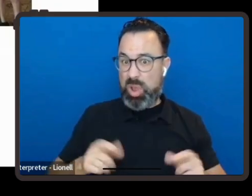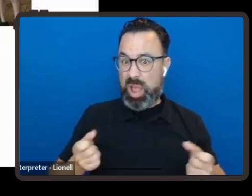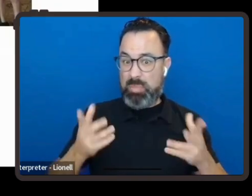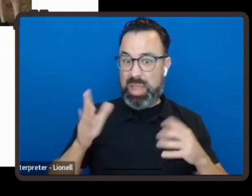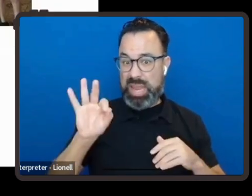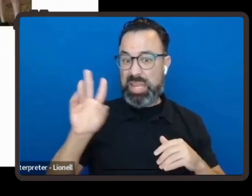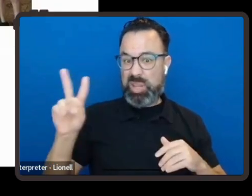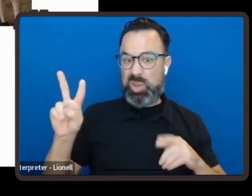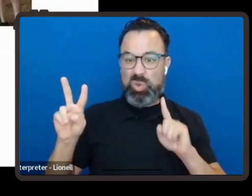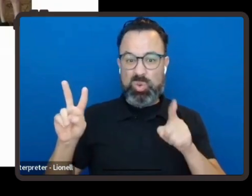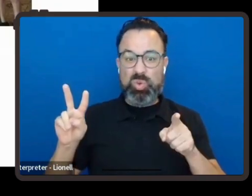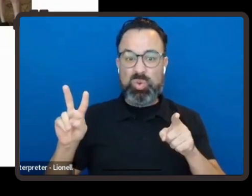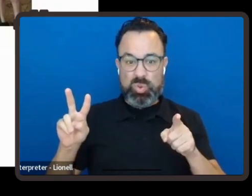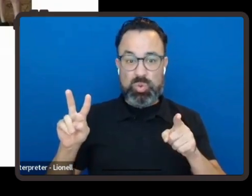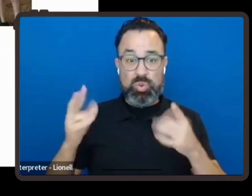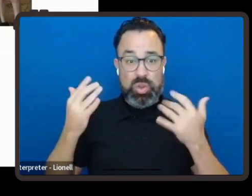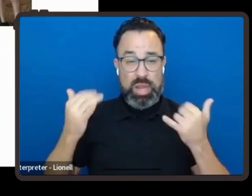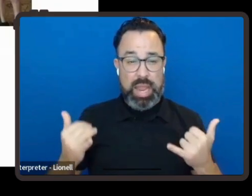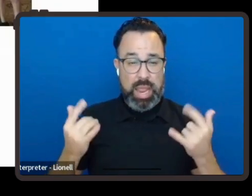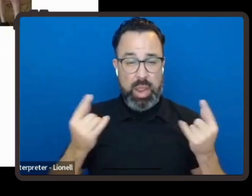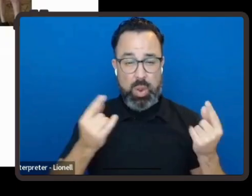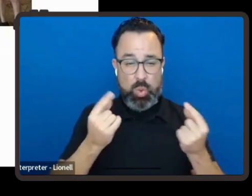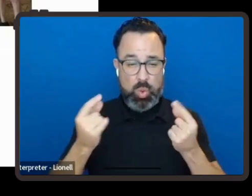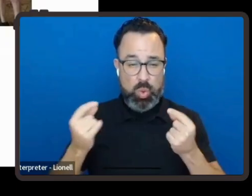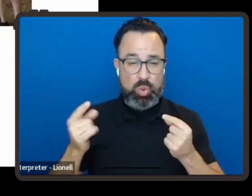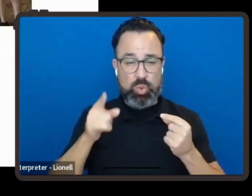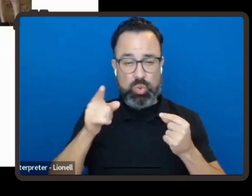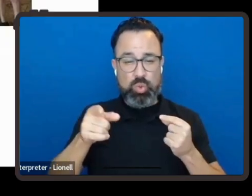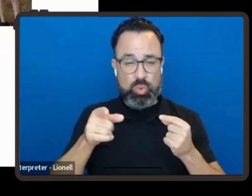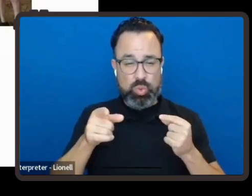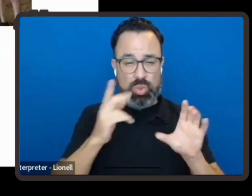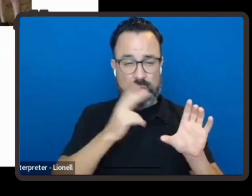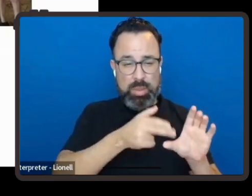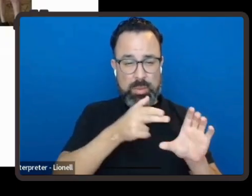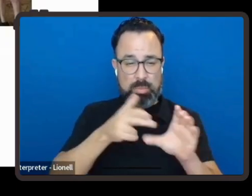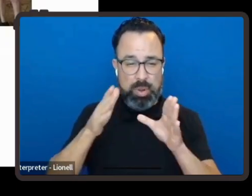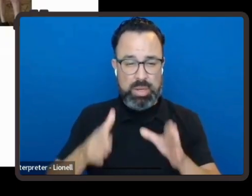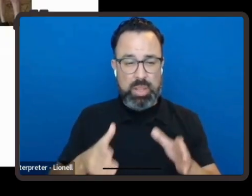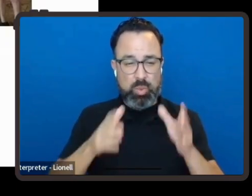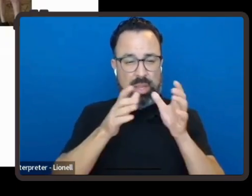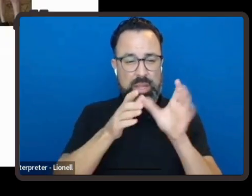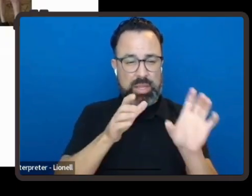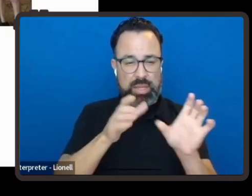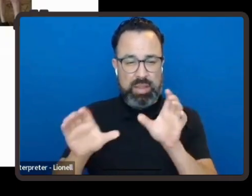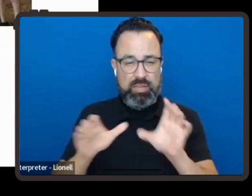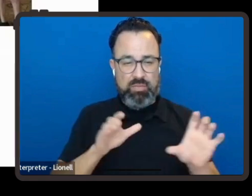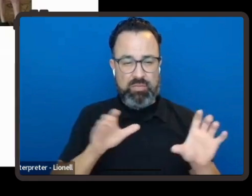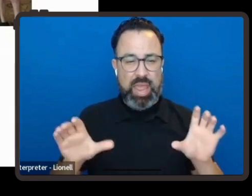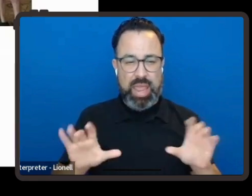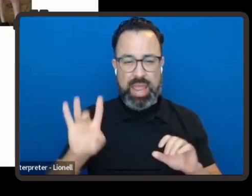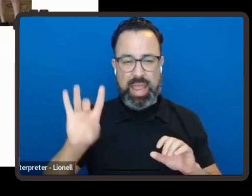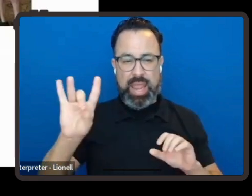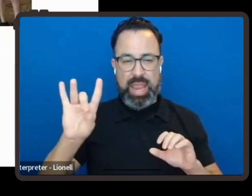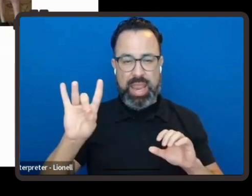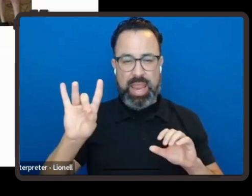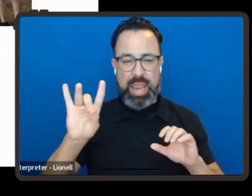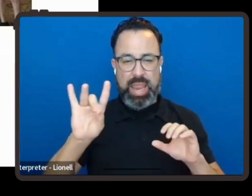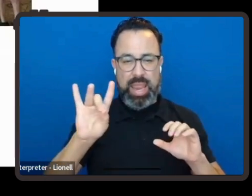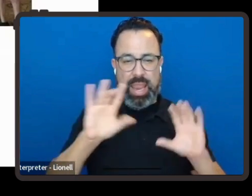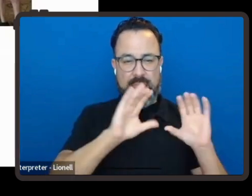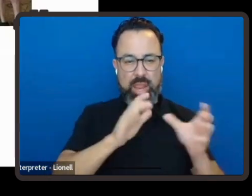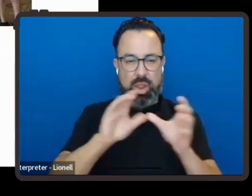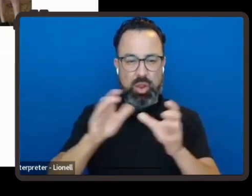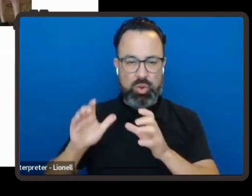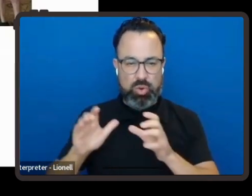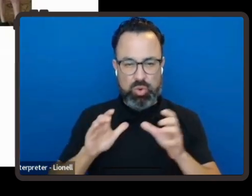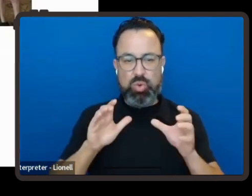We have divided the participants into following age groups, 20 to 30